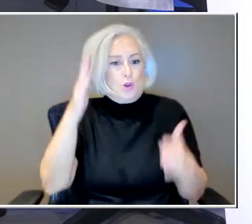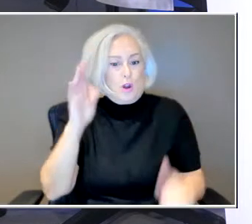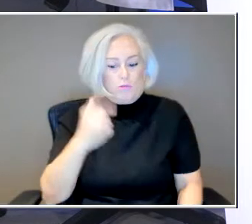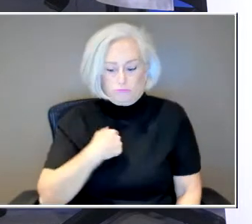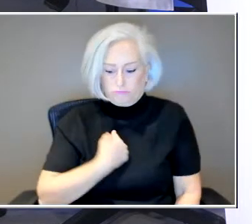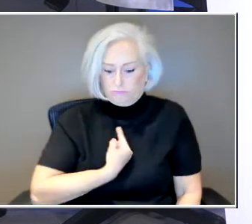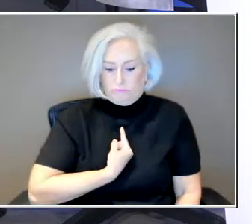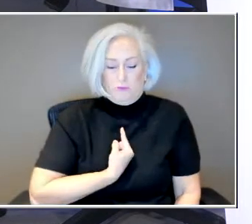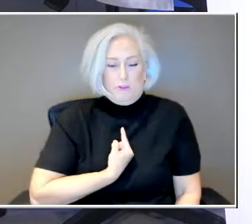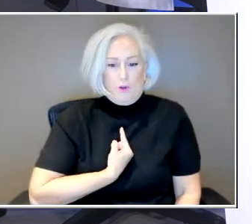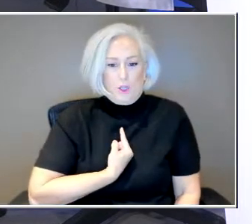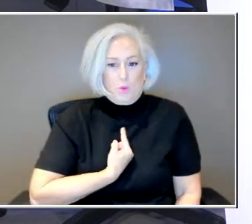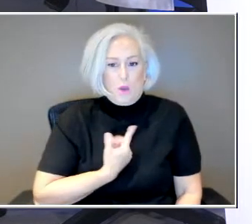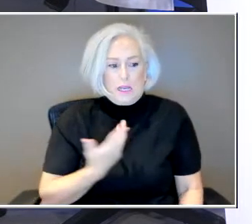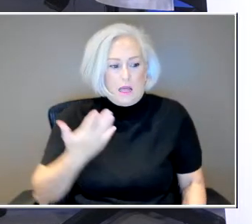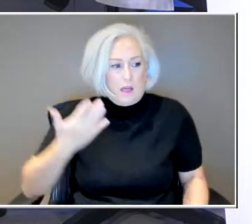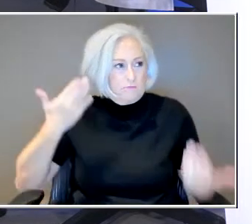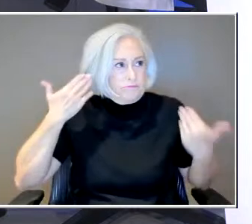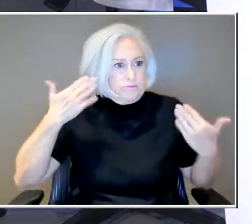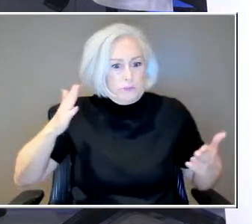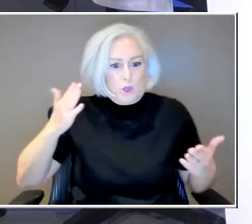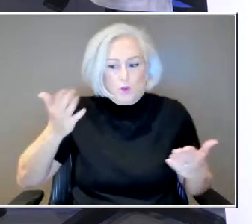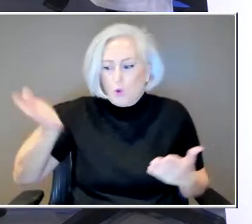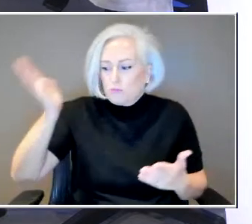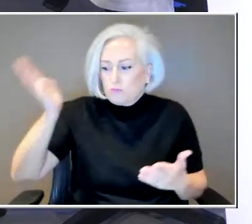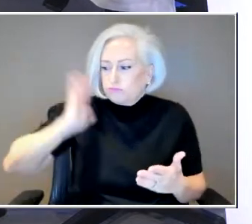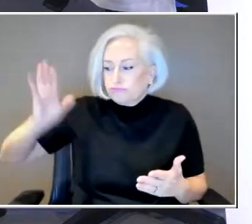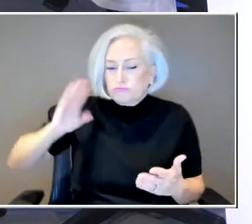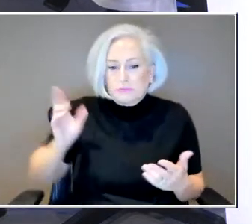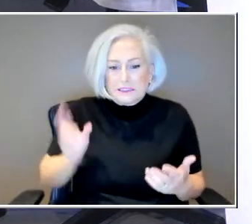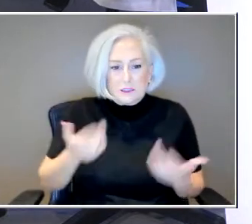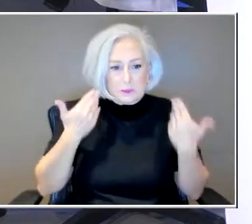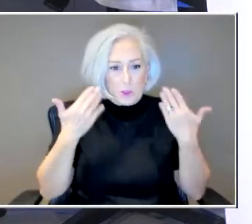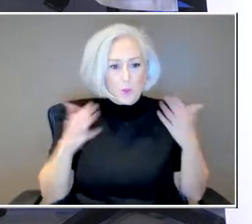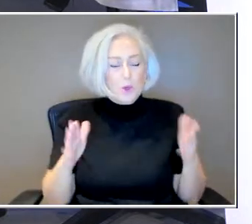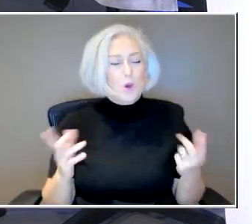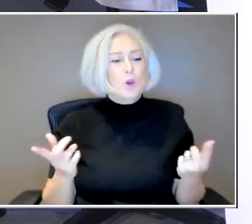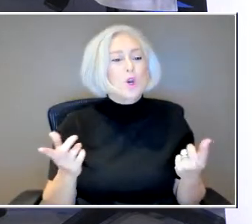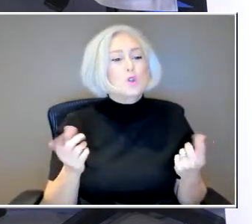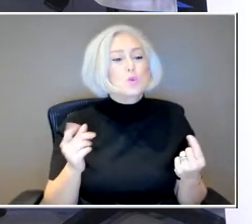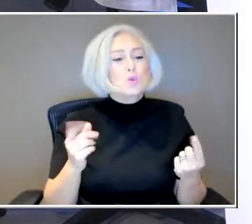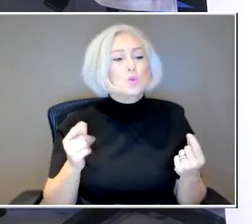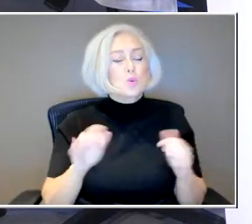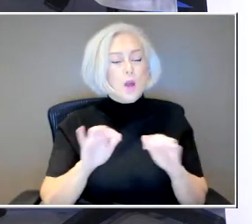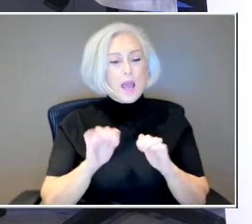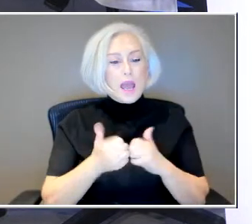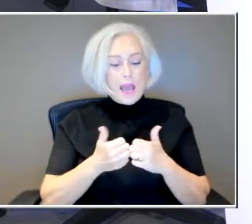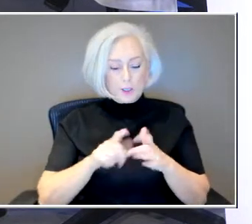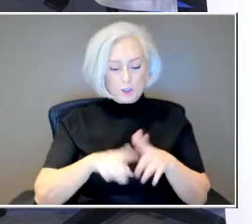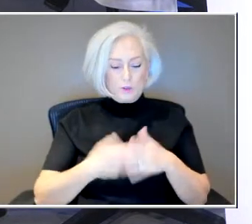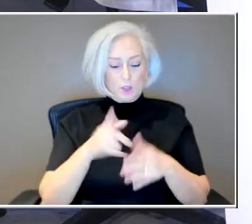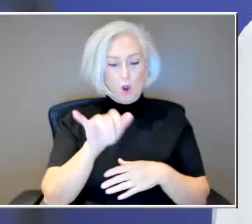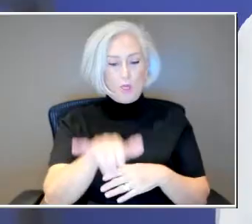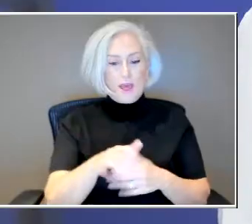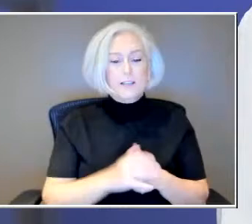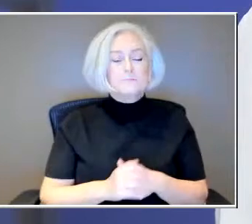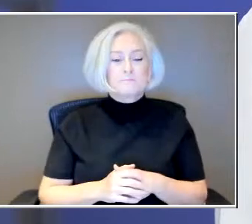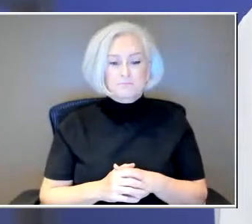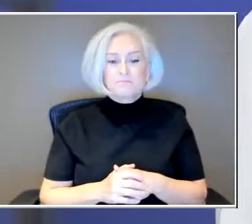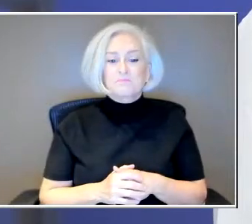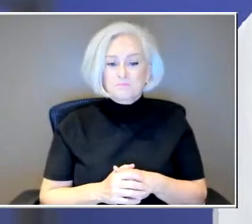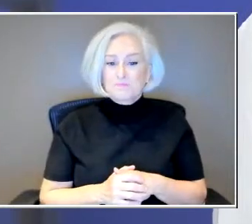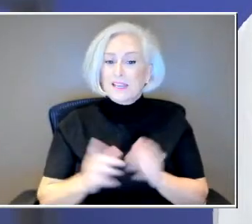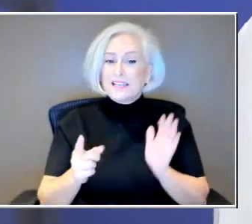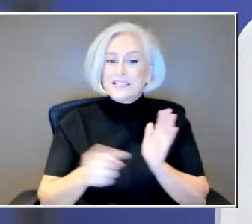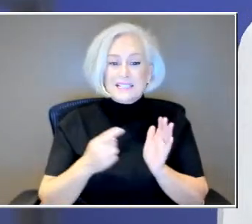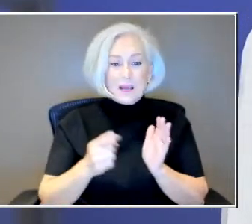contact, and I'm just trying to learn. Where do you begin, and how do you start sifting You're through absolutely right. Some families have very small